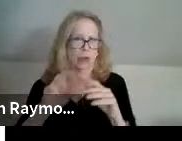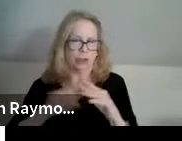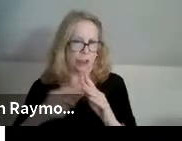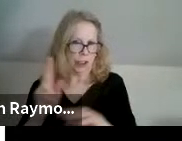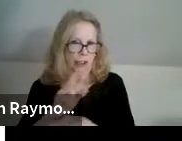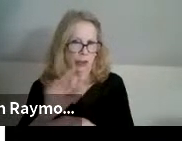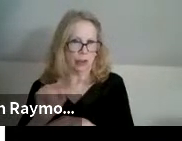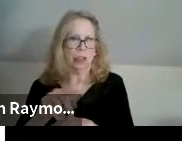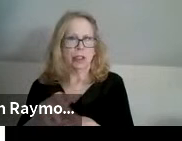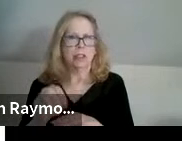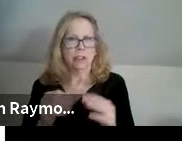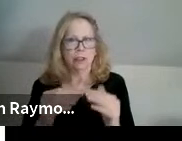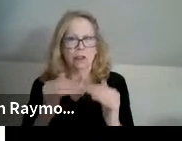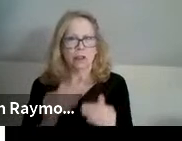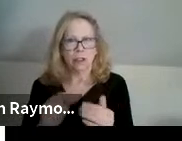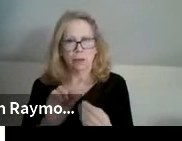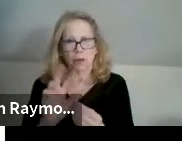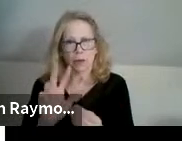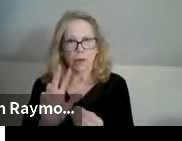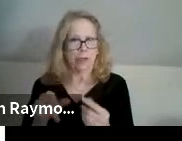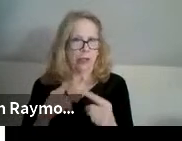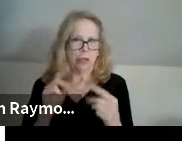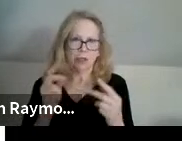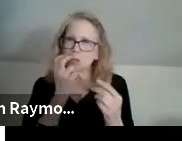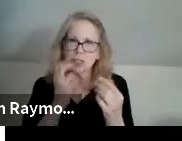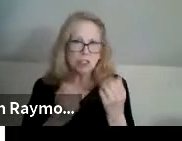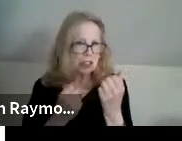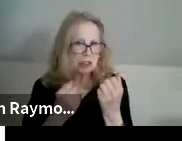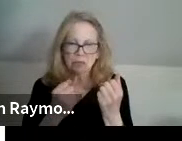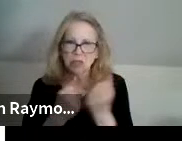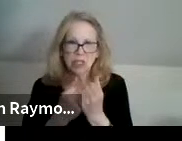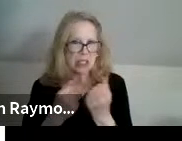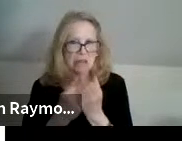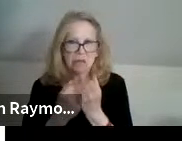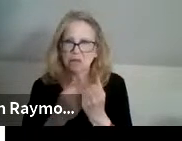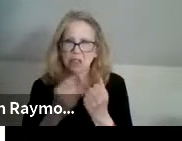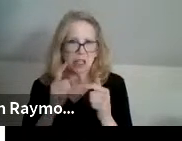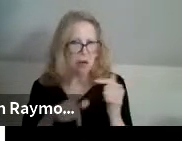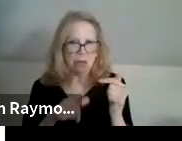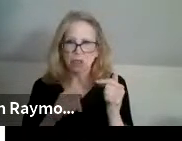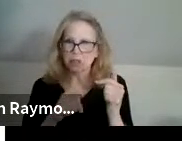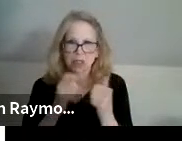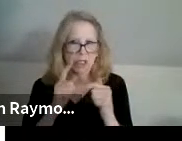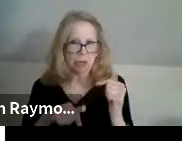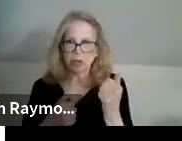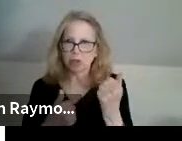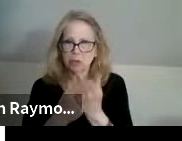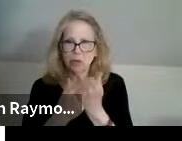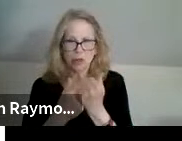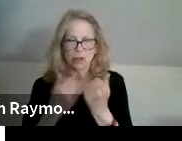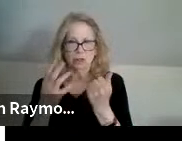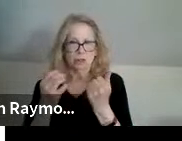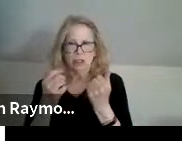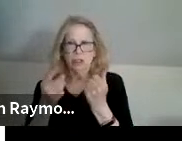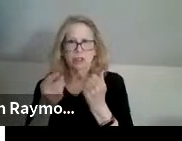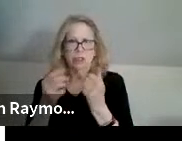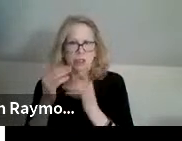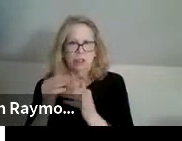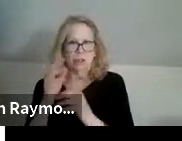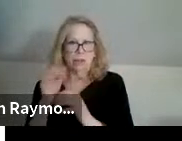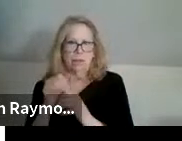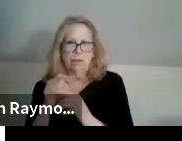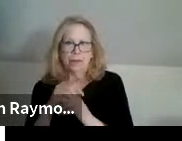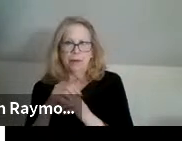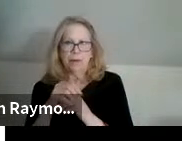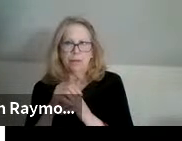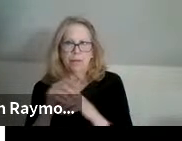Exception 3 is where speech output cannot be supported due to constraints in available memory or processor capability, that ICT shall be permitted to conform to